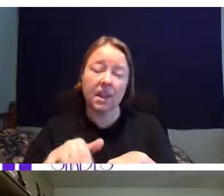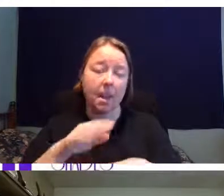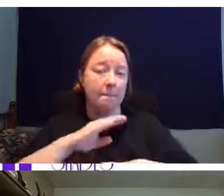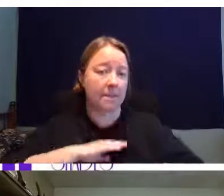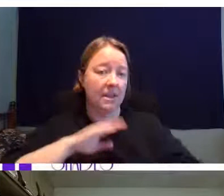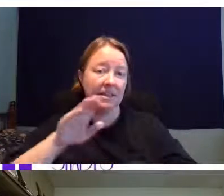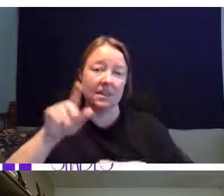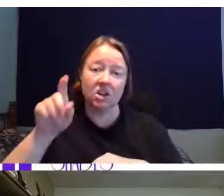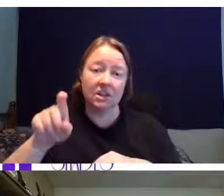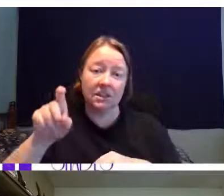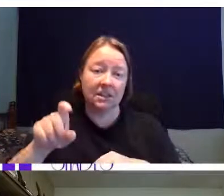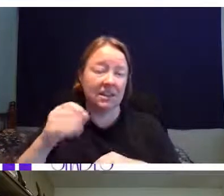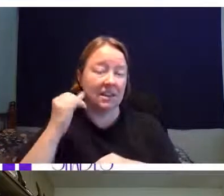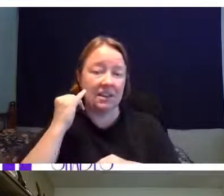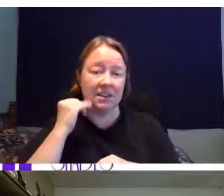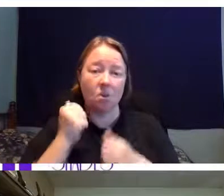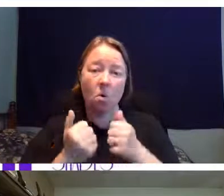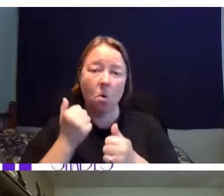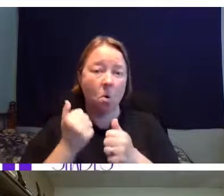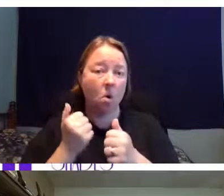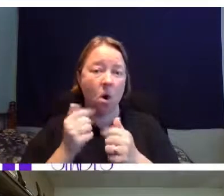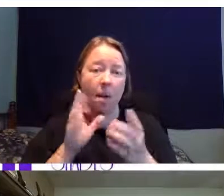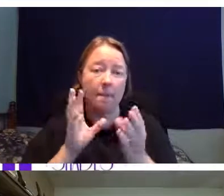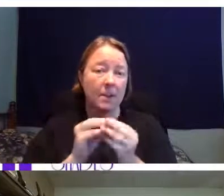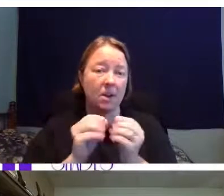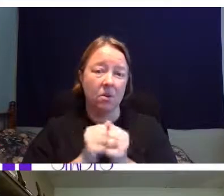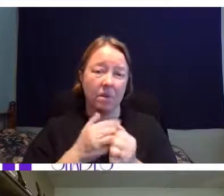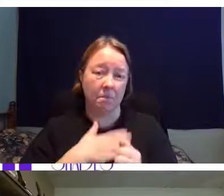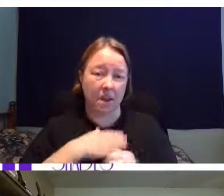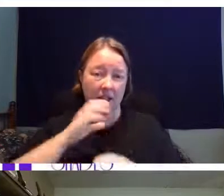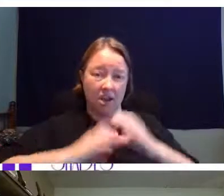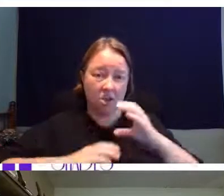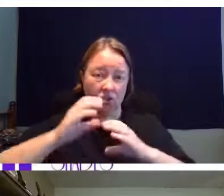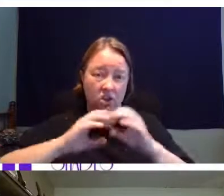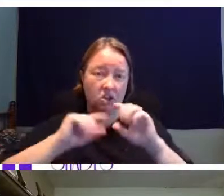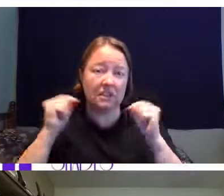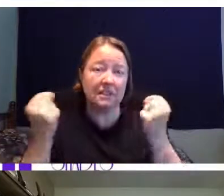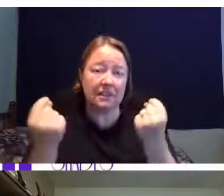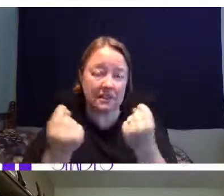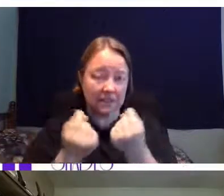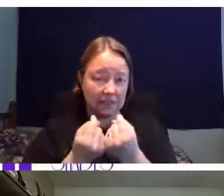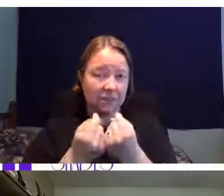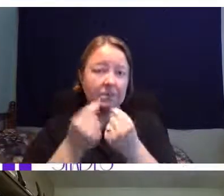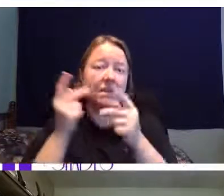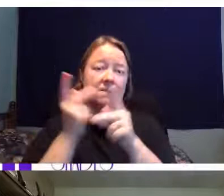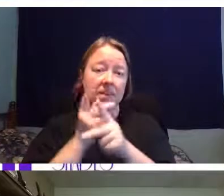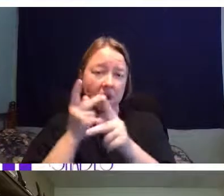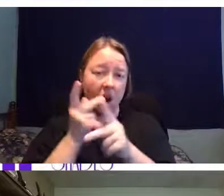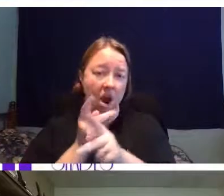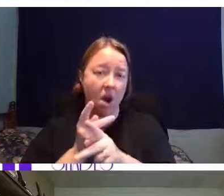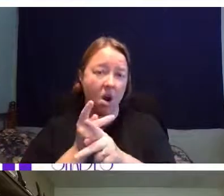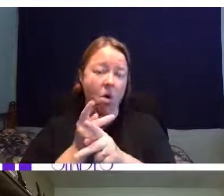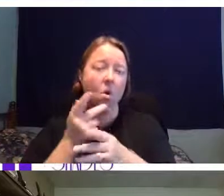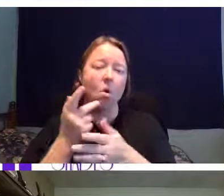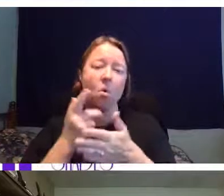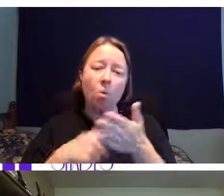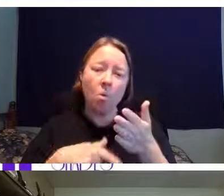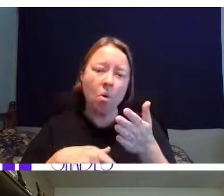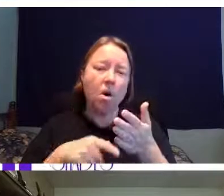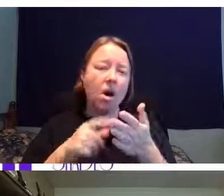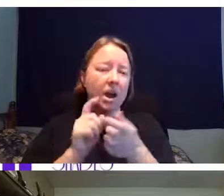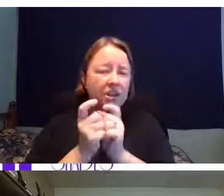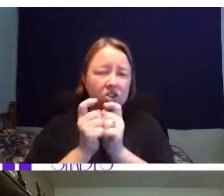needs. Otherwise, getting with my construction team, maintenance, and figuring out what adjustments need to be